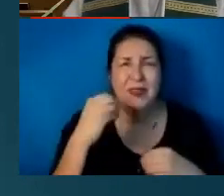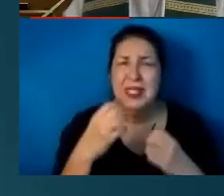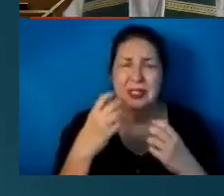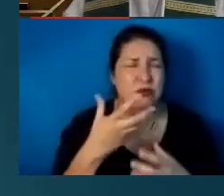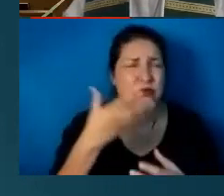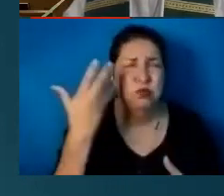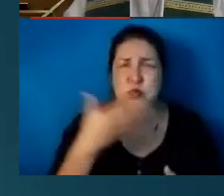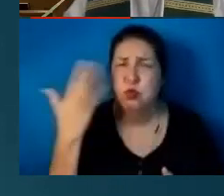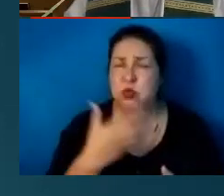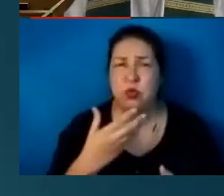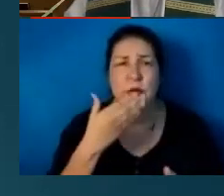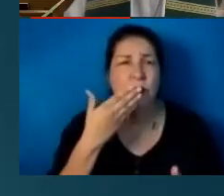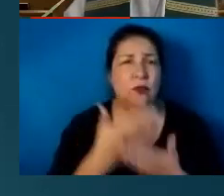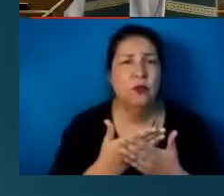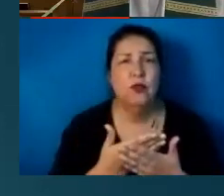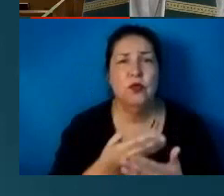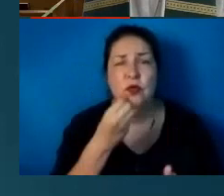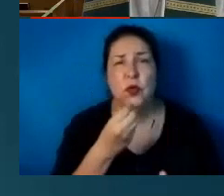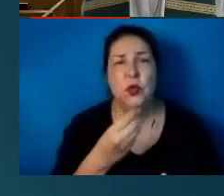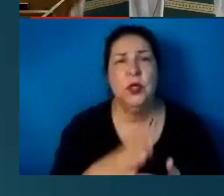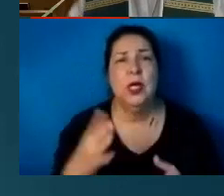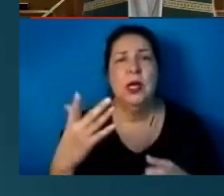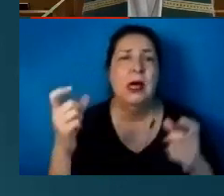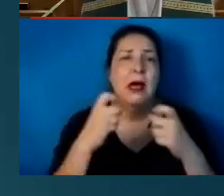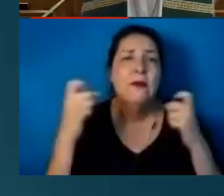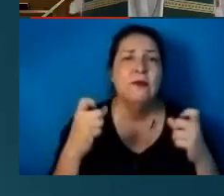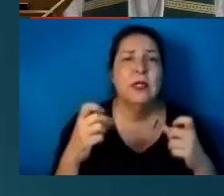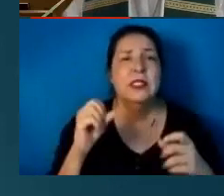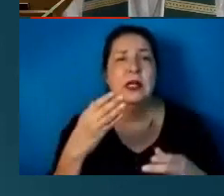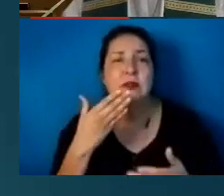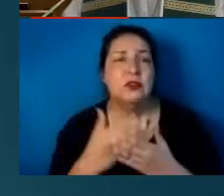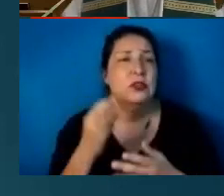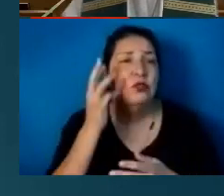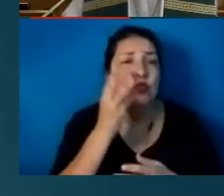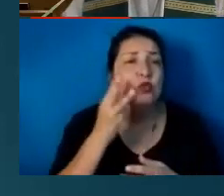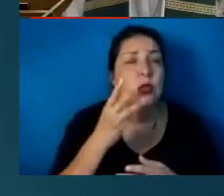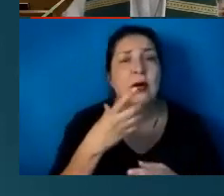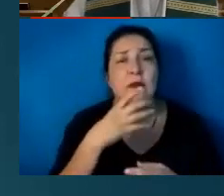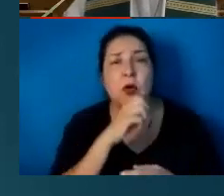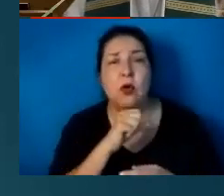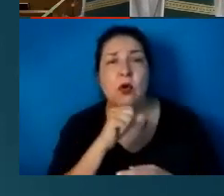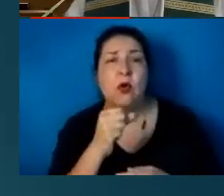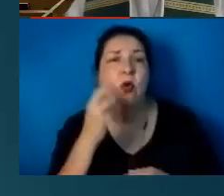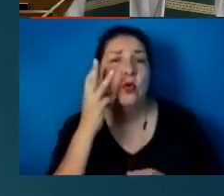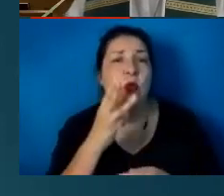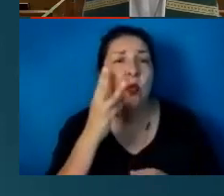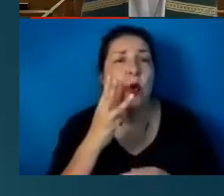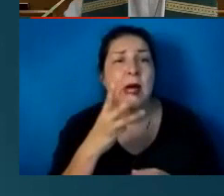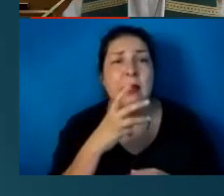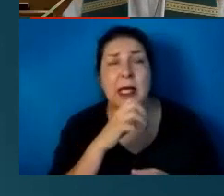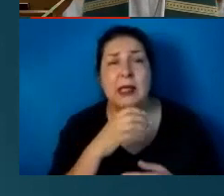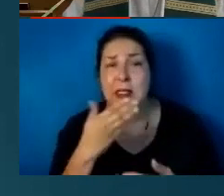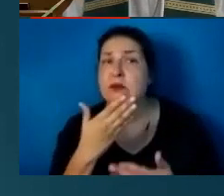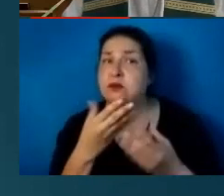of well-aged wine, of rich food full of marrow, of aged wine well refined. And he